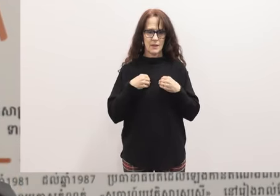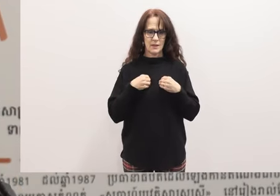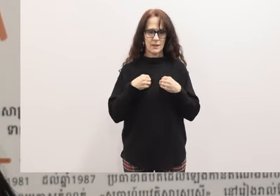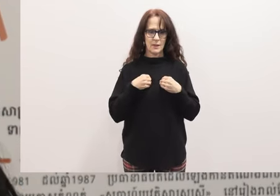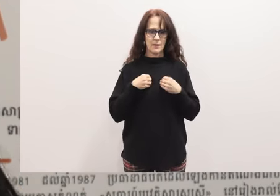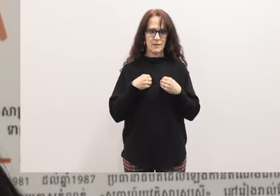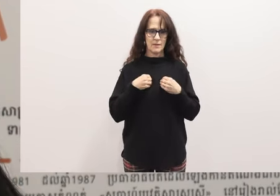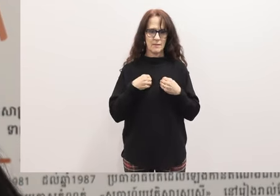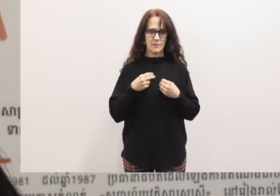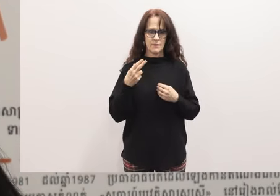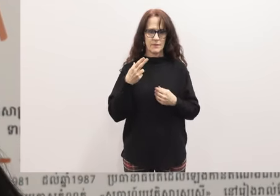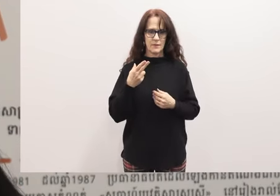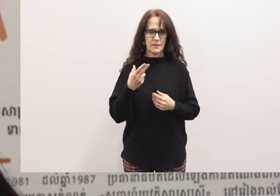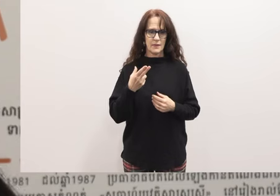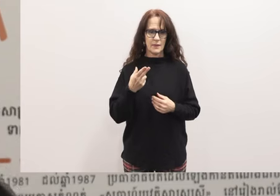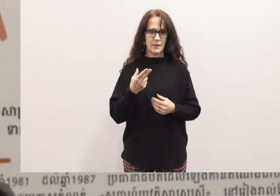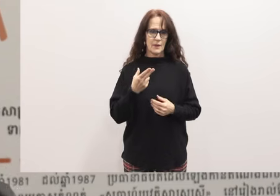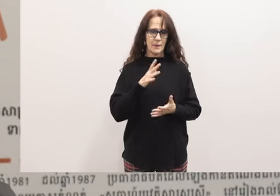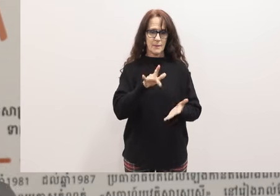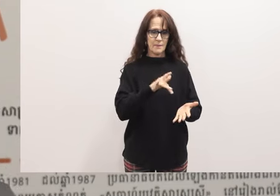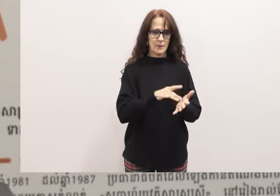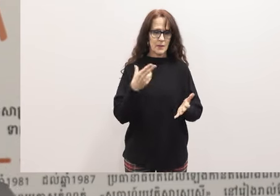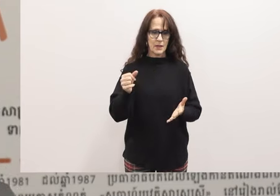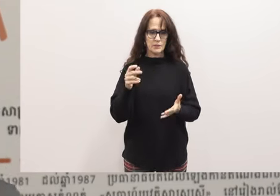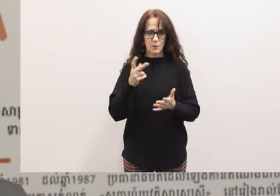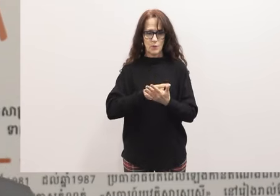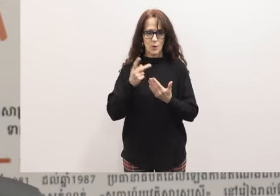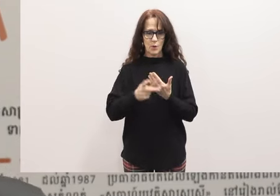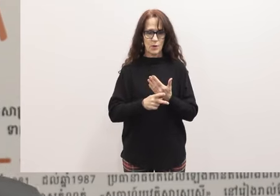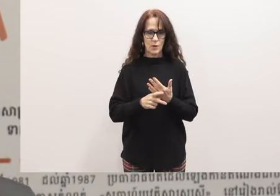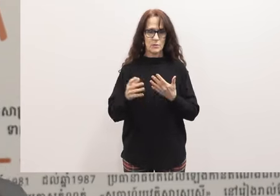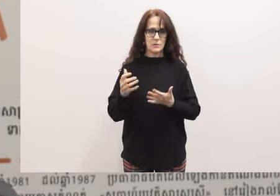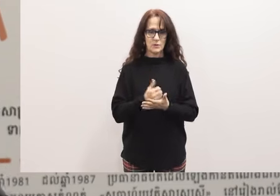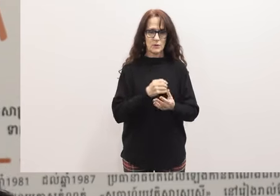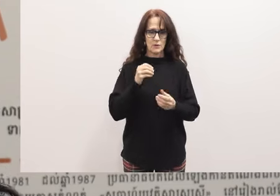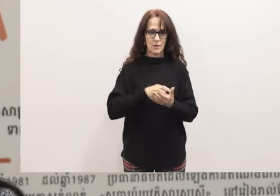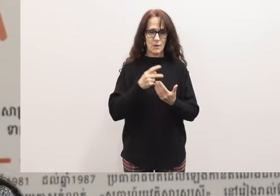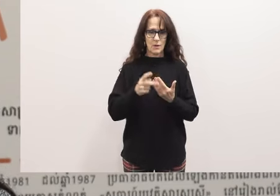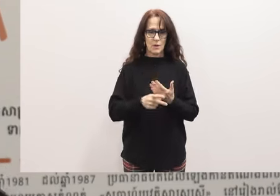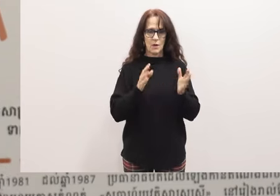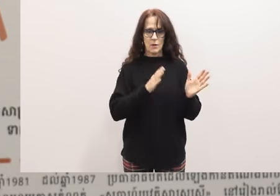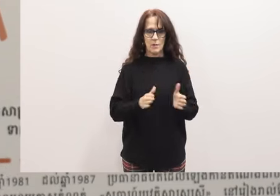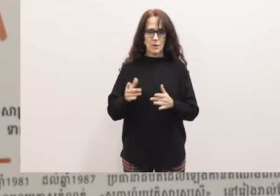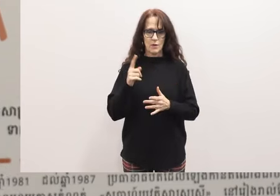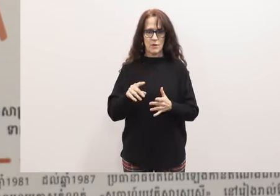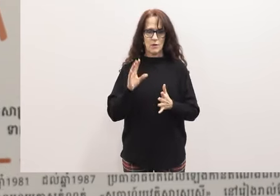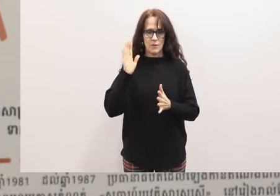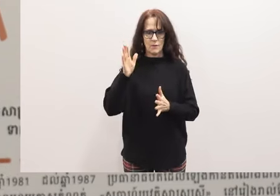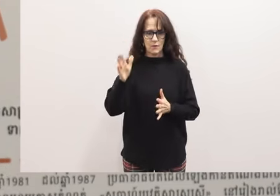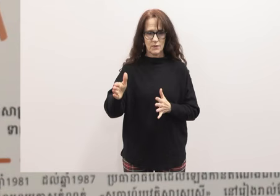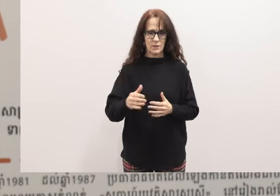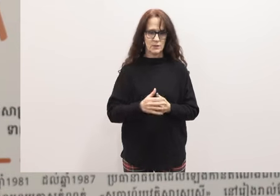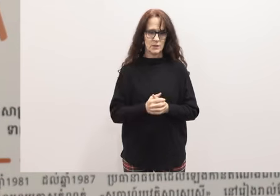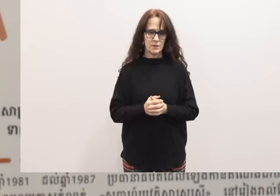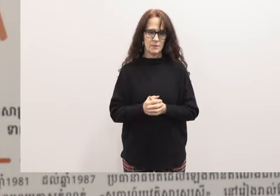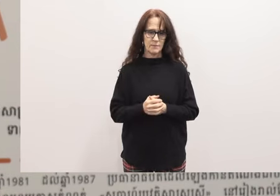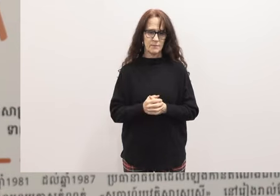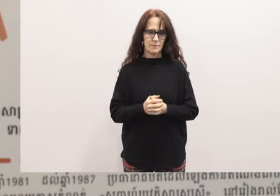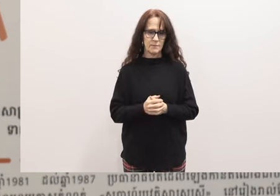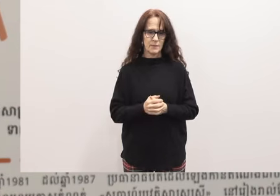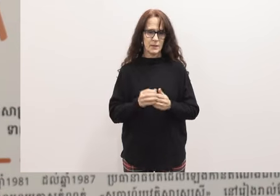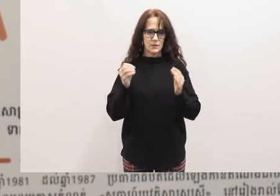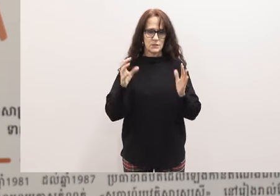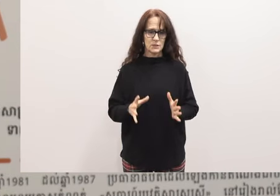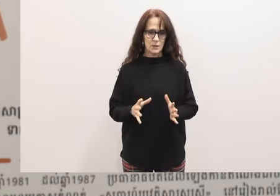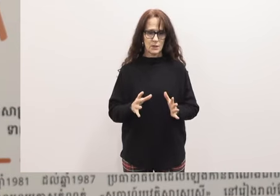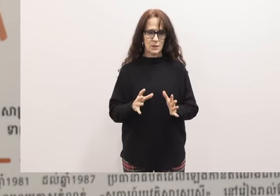school program of their choice. You deserve to be in a program that will prepare you students for your future. And students